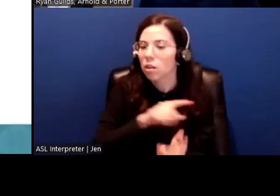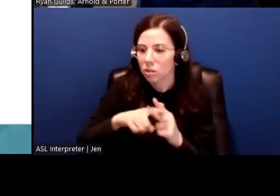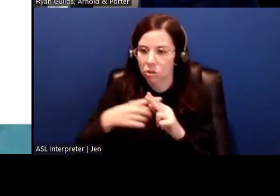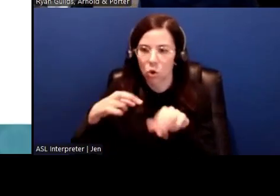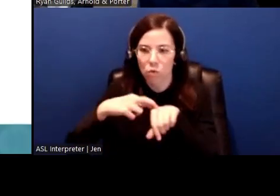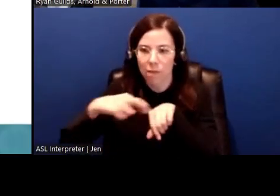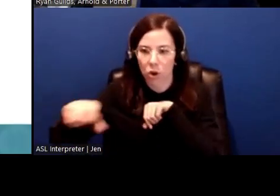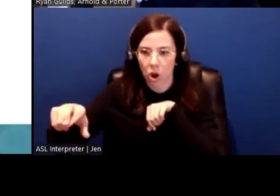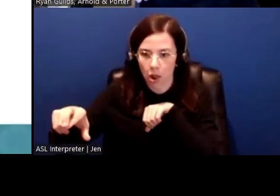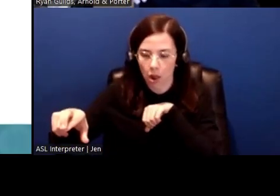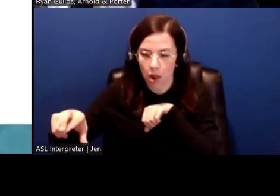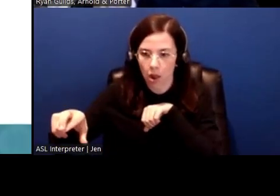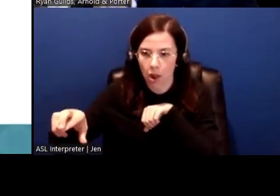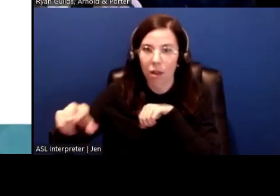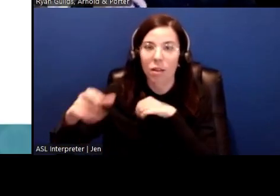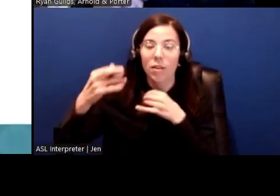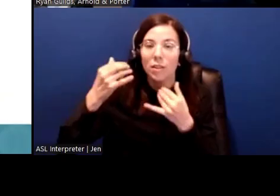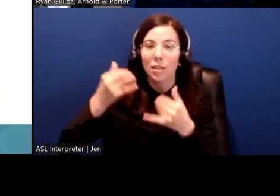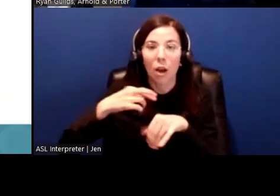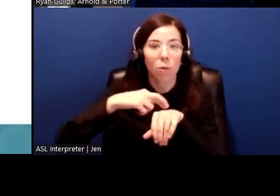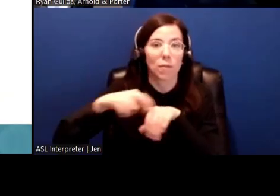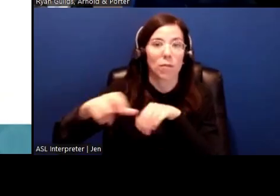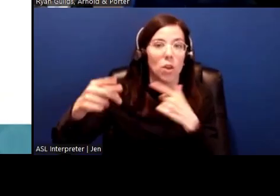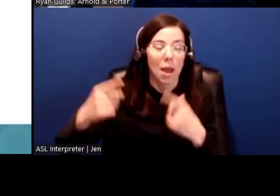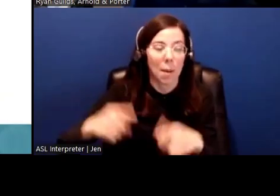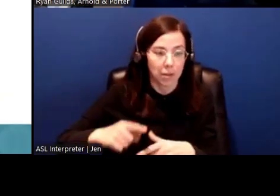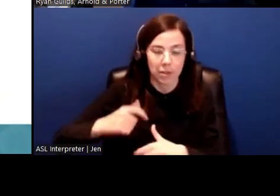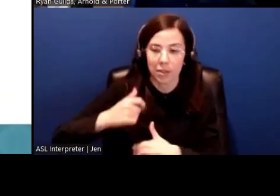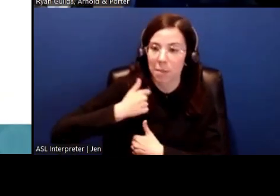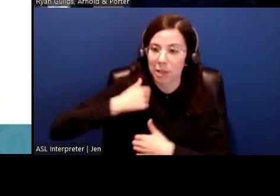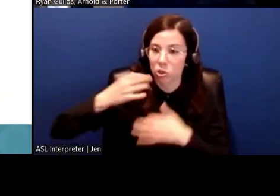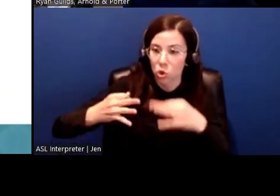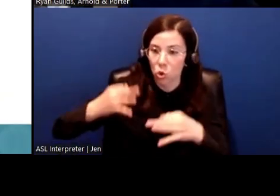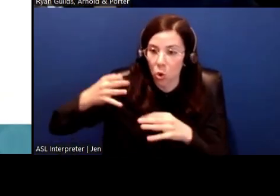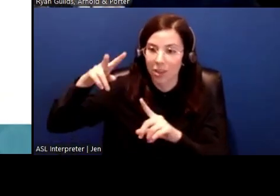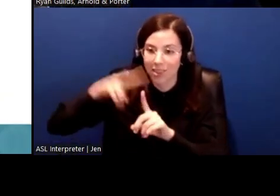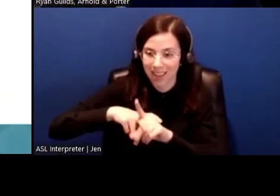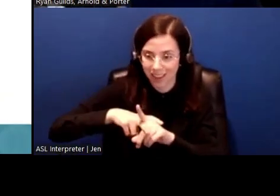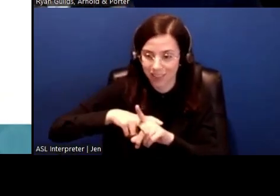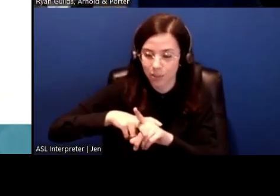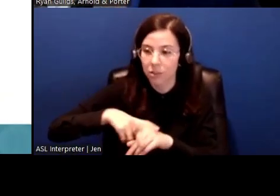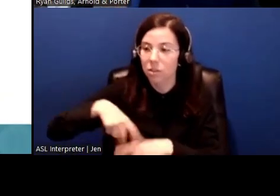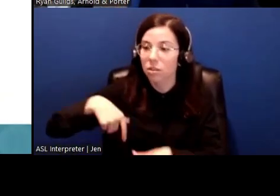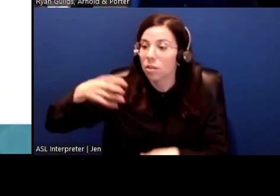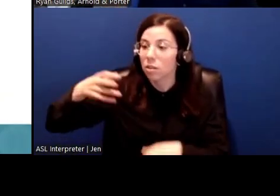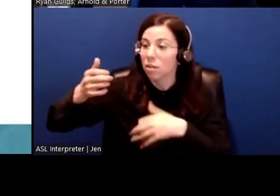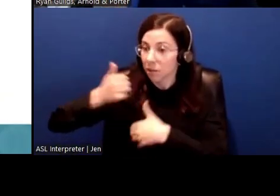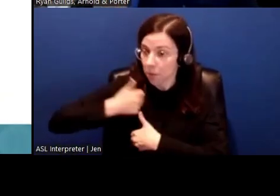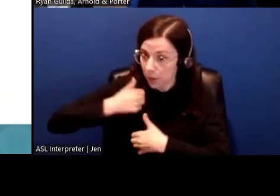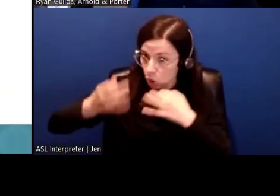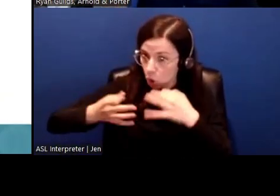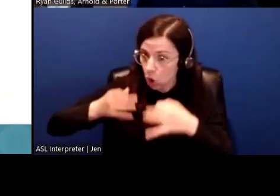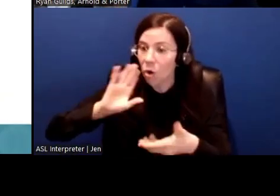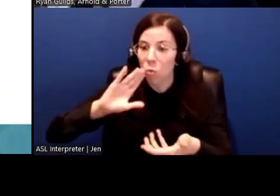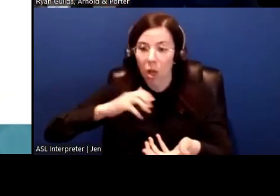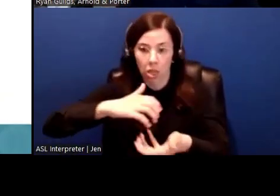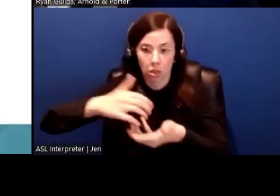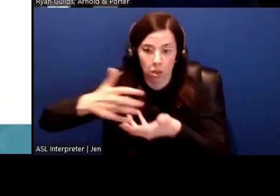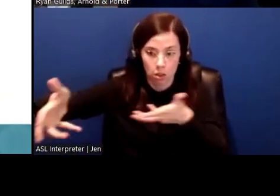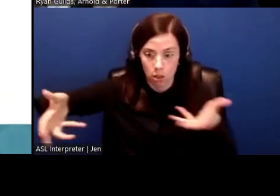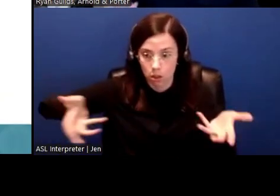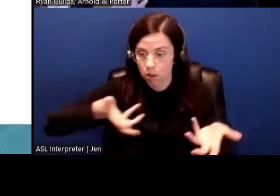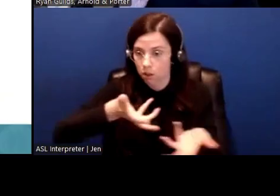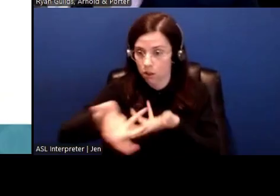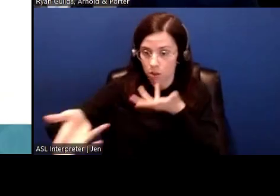referral happens, a military court is appointed, and the military court works with the parties and the